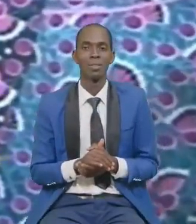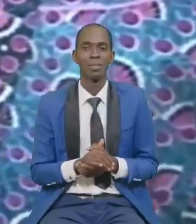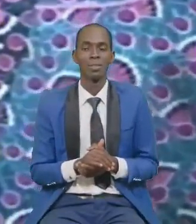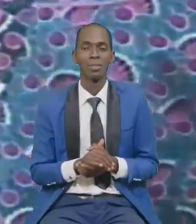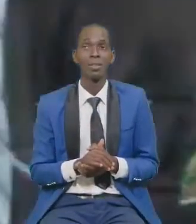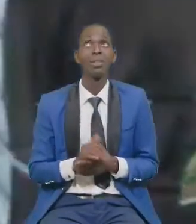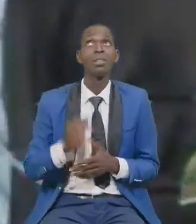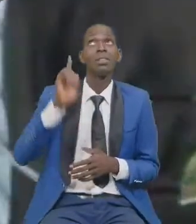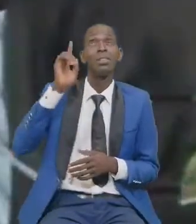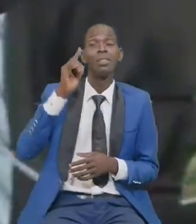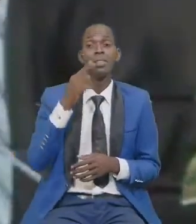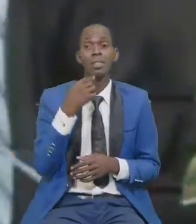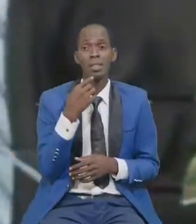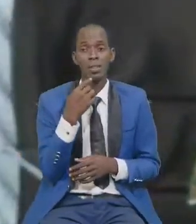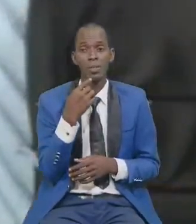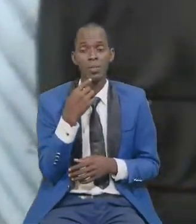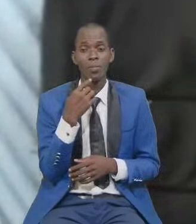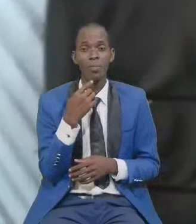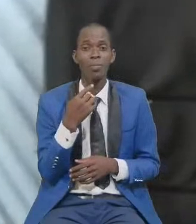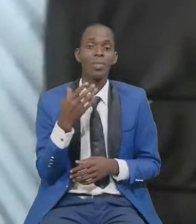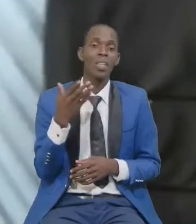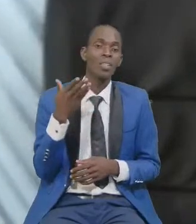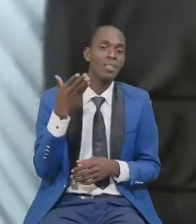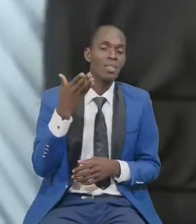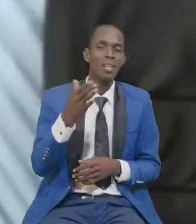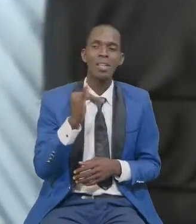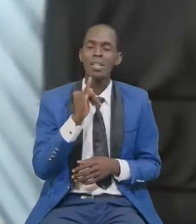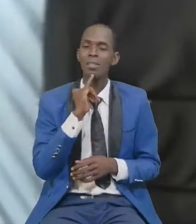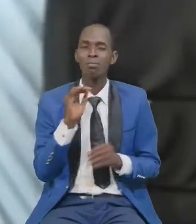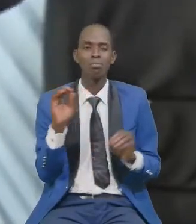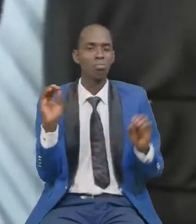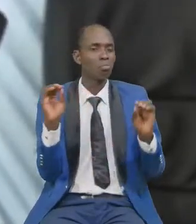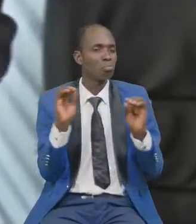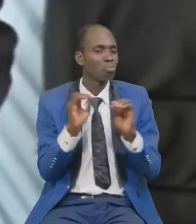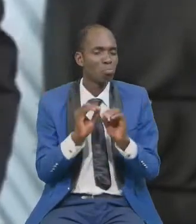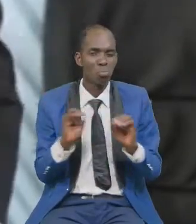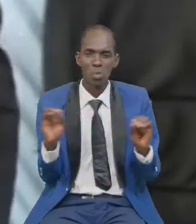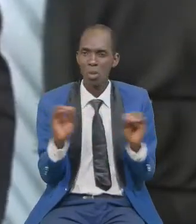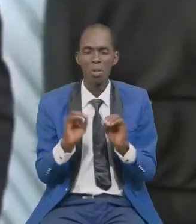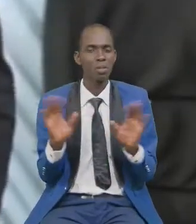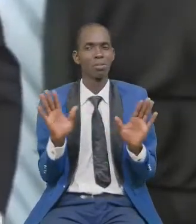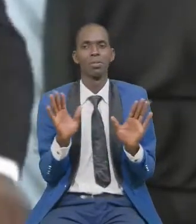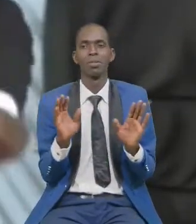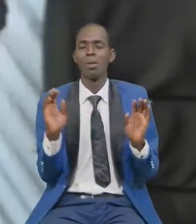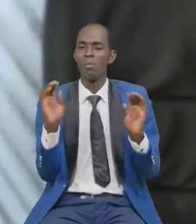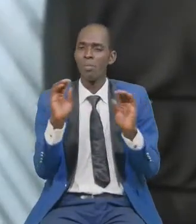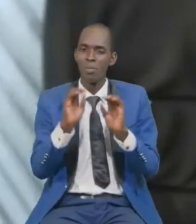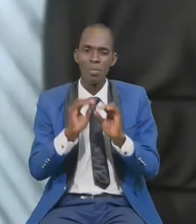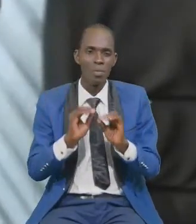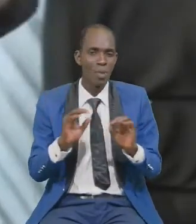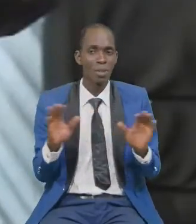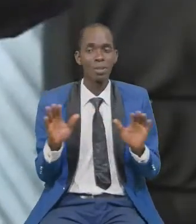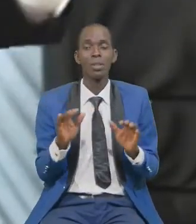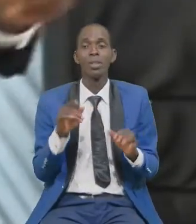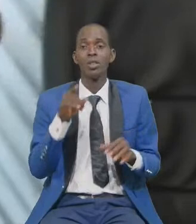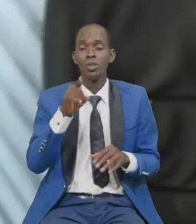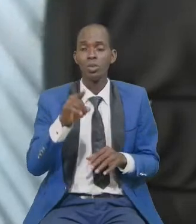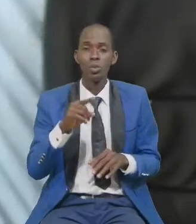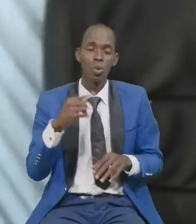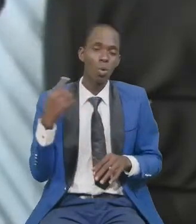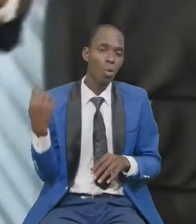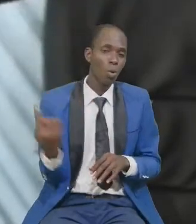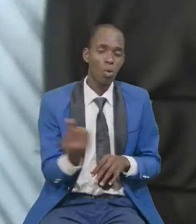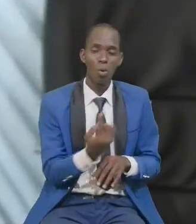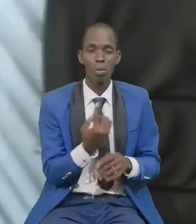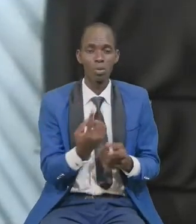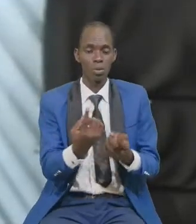He said, there is nothing. There's nothing you'll ever come